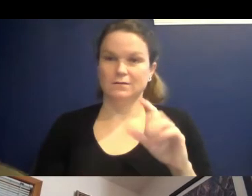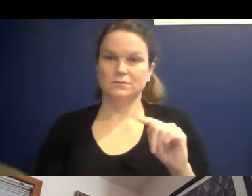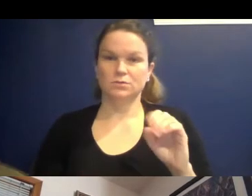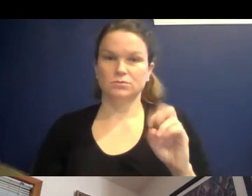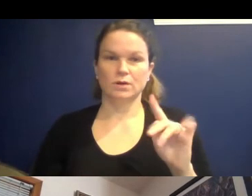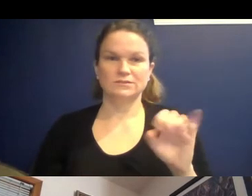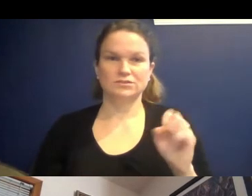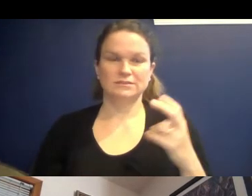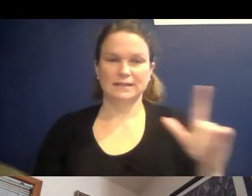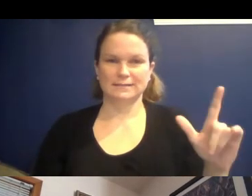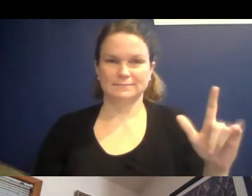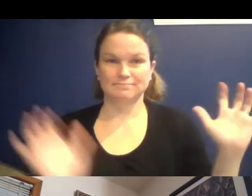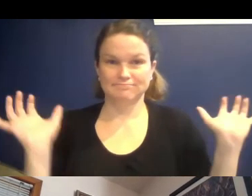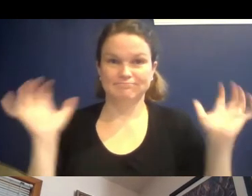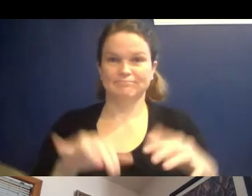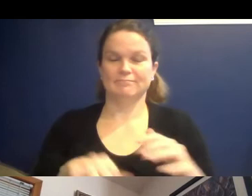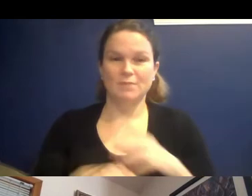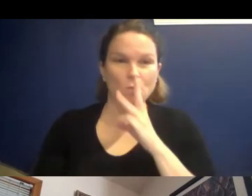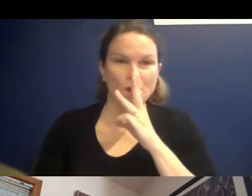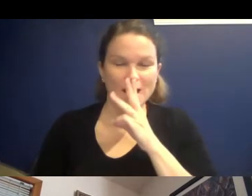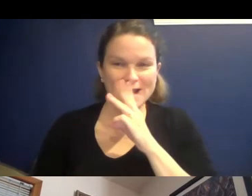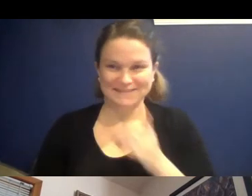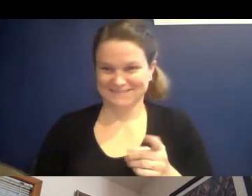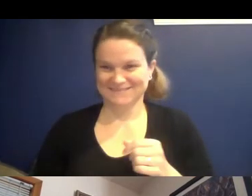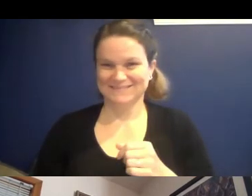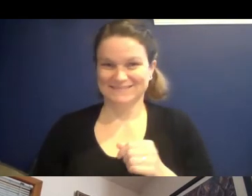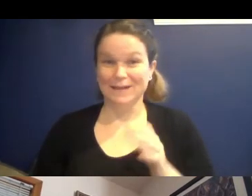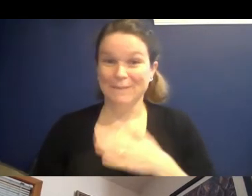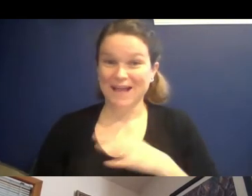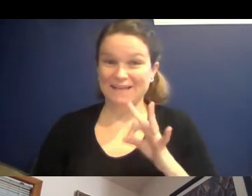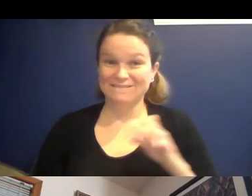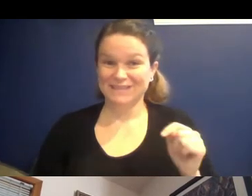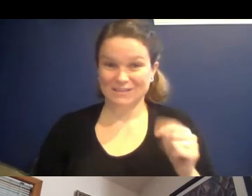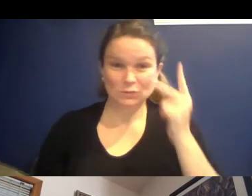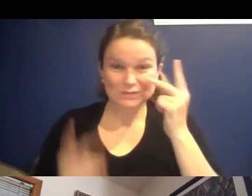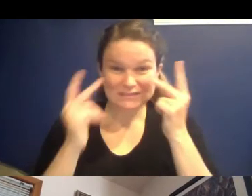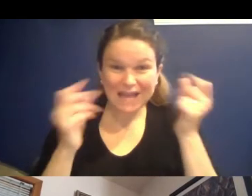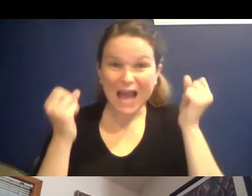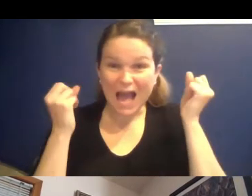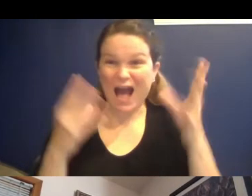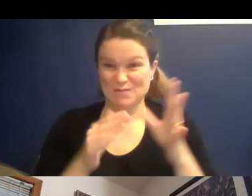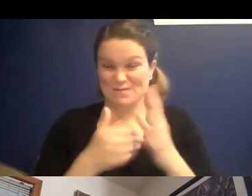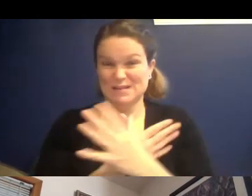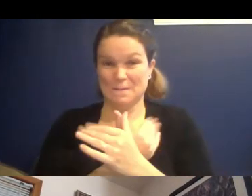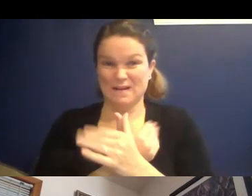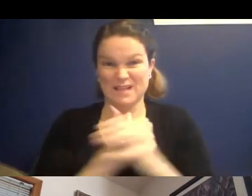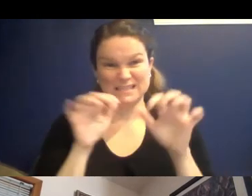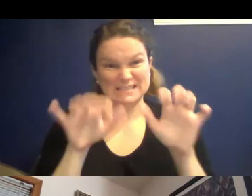puddling at Lost Lake in the Santiam Pass, and those are my feet. And you can see going toward the